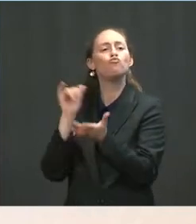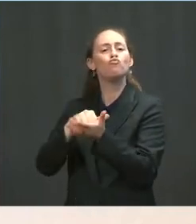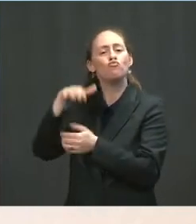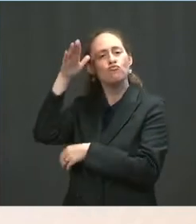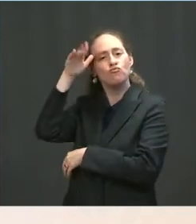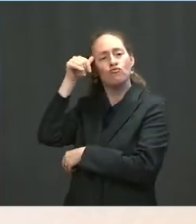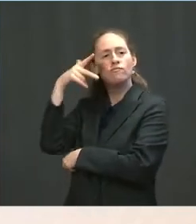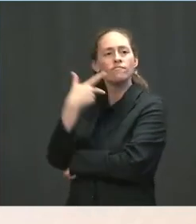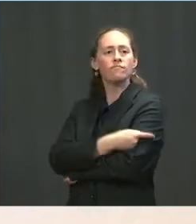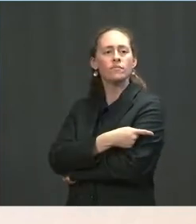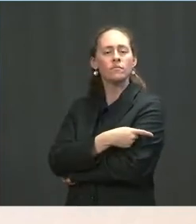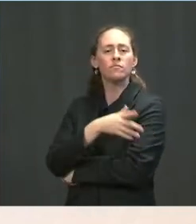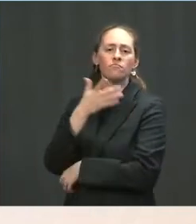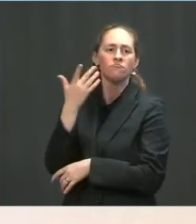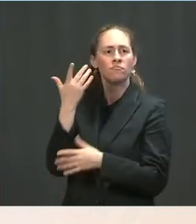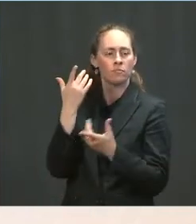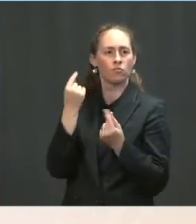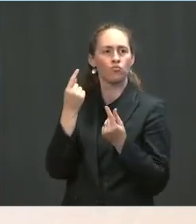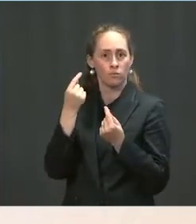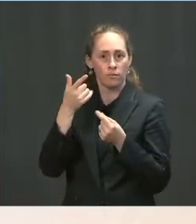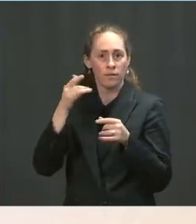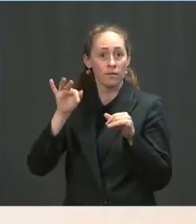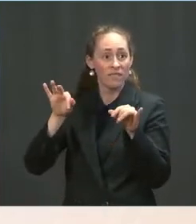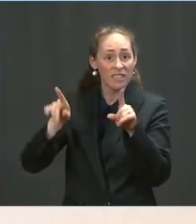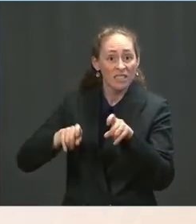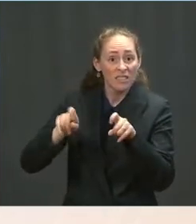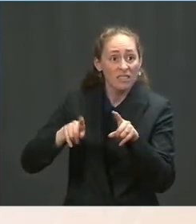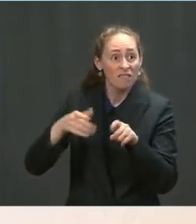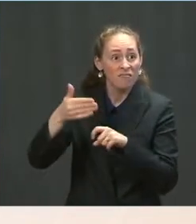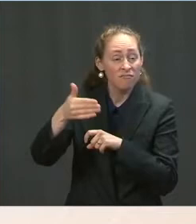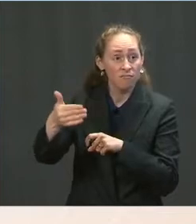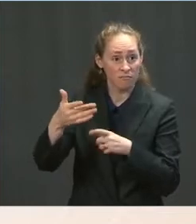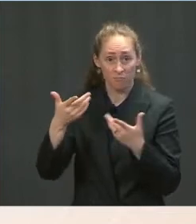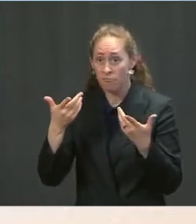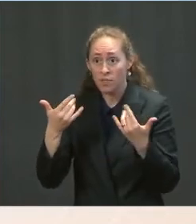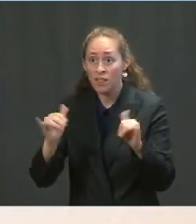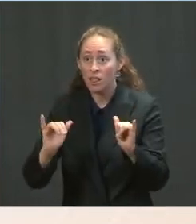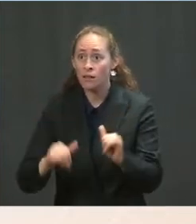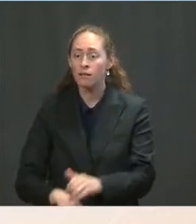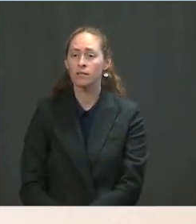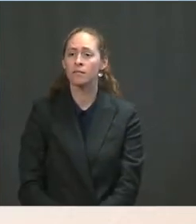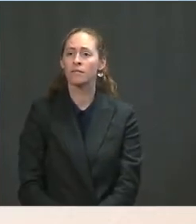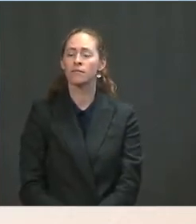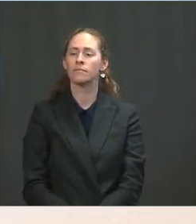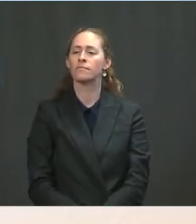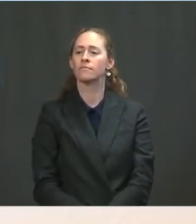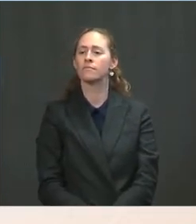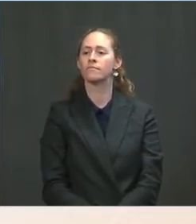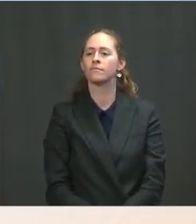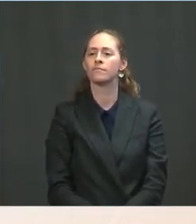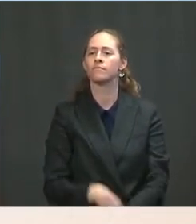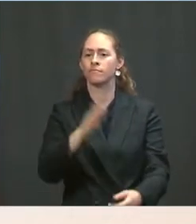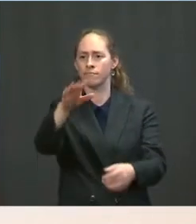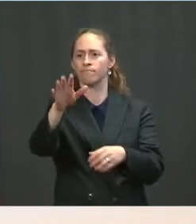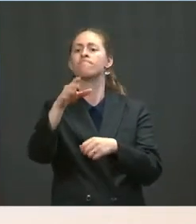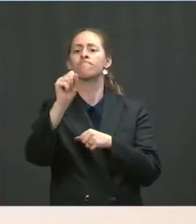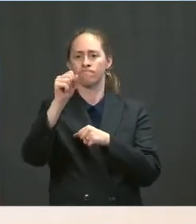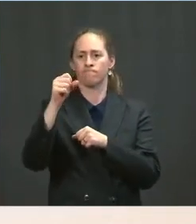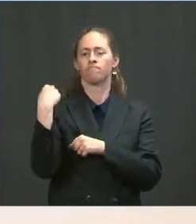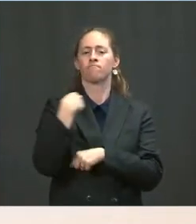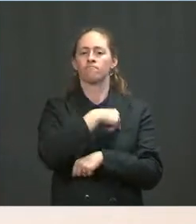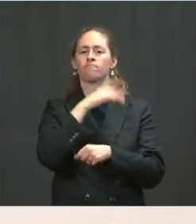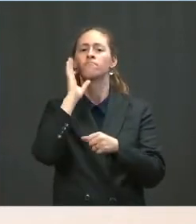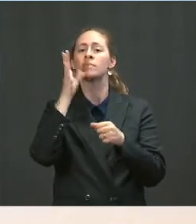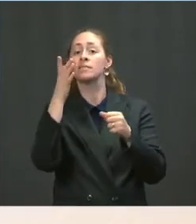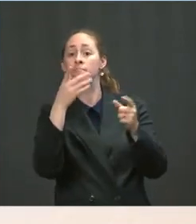regular federal employee screening tests. So that's how that's going to move forward. And they're going to the agencies are going to be implementing